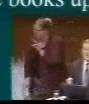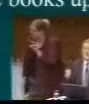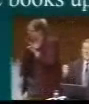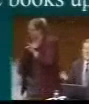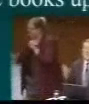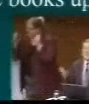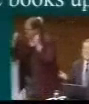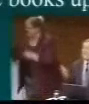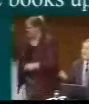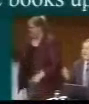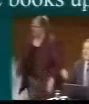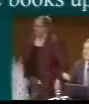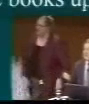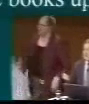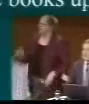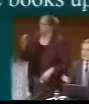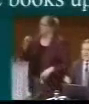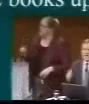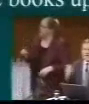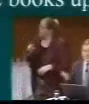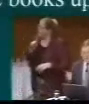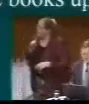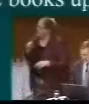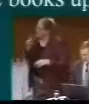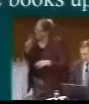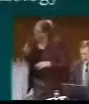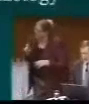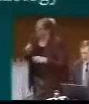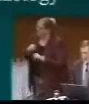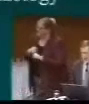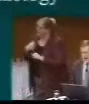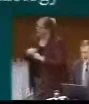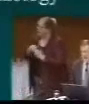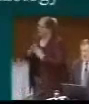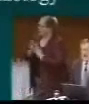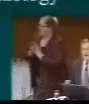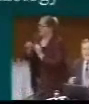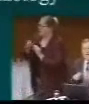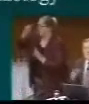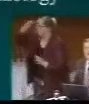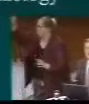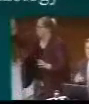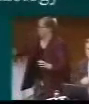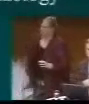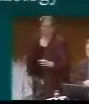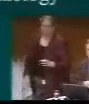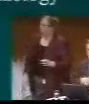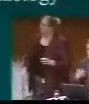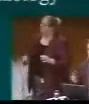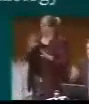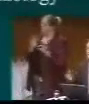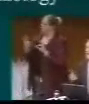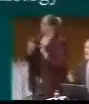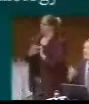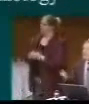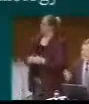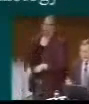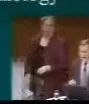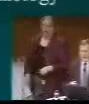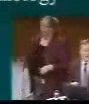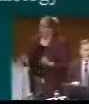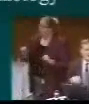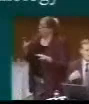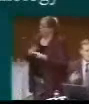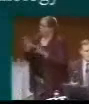to propose is that we need to smarten our books up. And I want to talk about a little bit about how you do that. Mainly, we can use the great power of